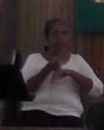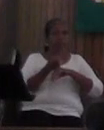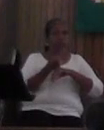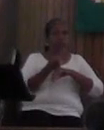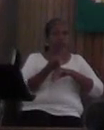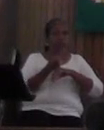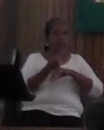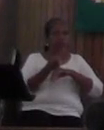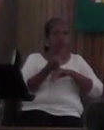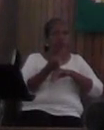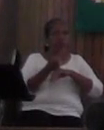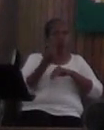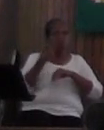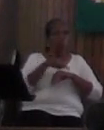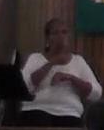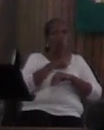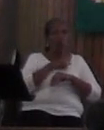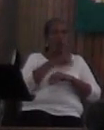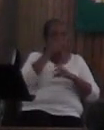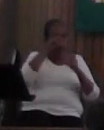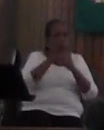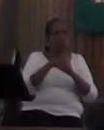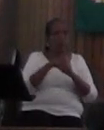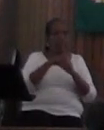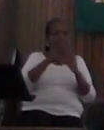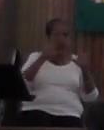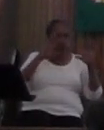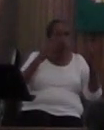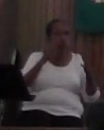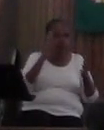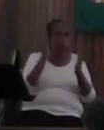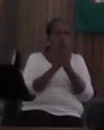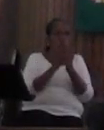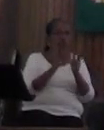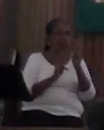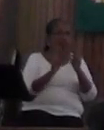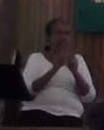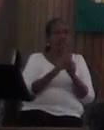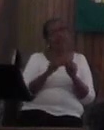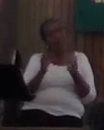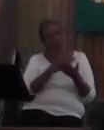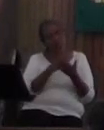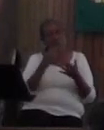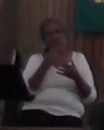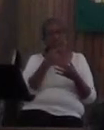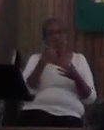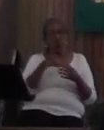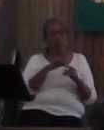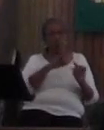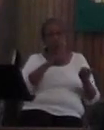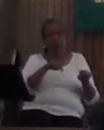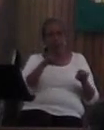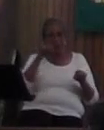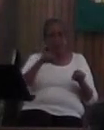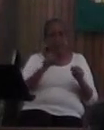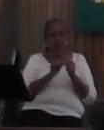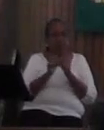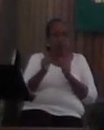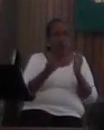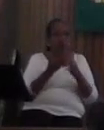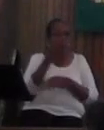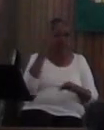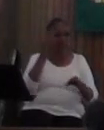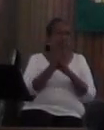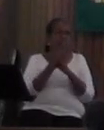great cloud of witnesses. There is a song that goes, we've come this far by faith. And it says, we've come this far